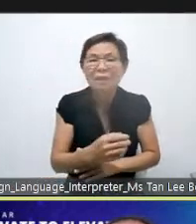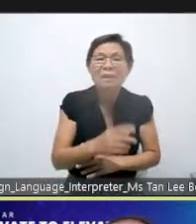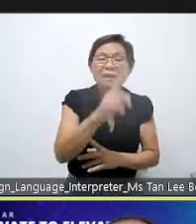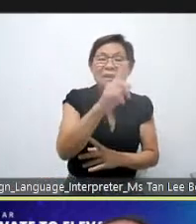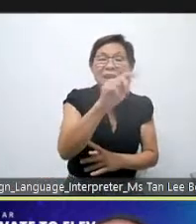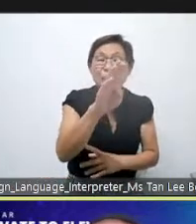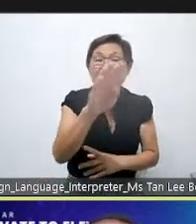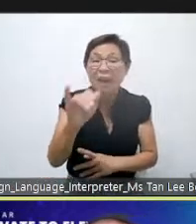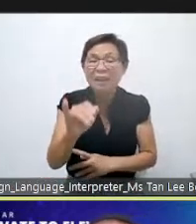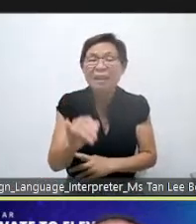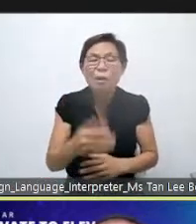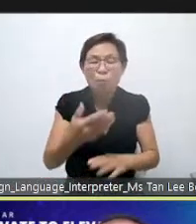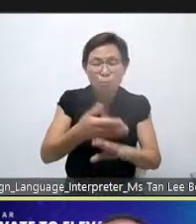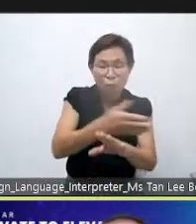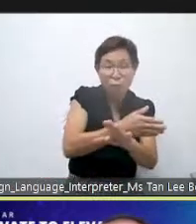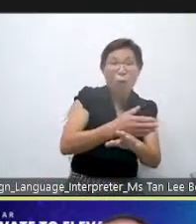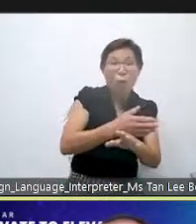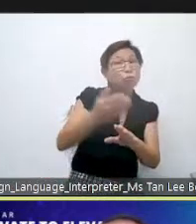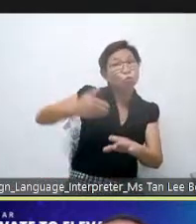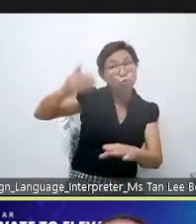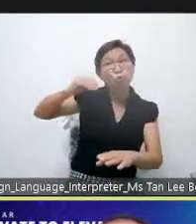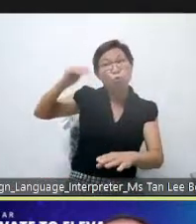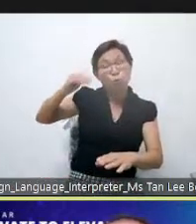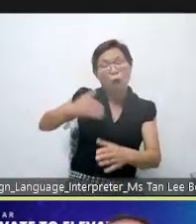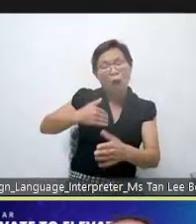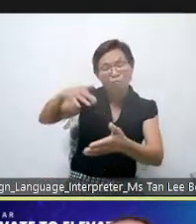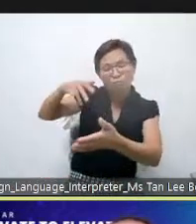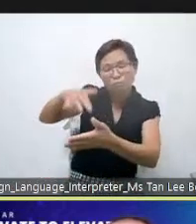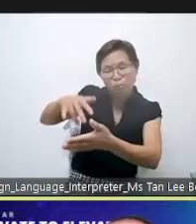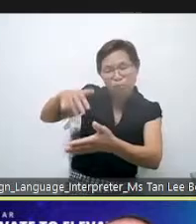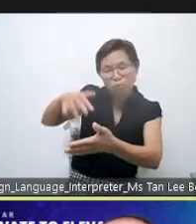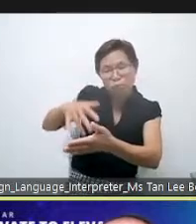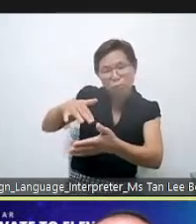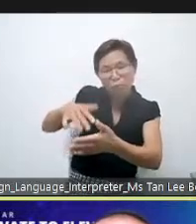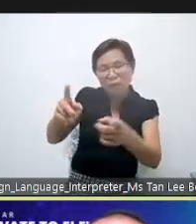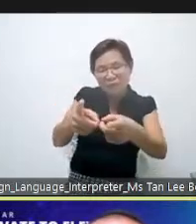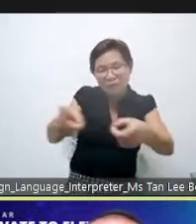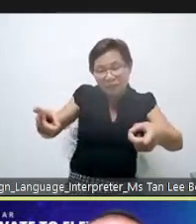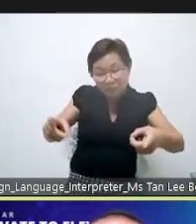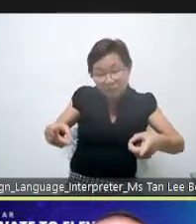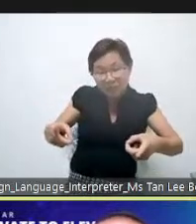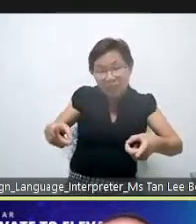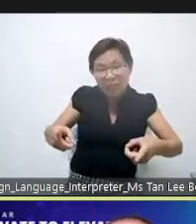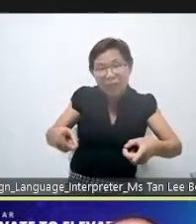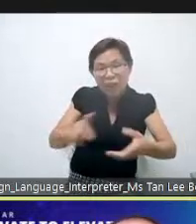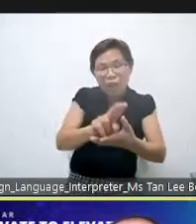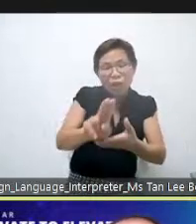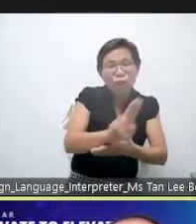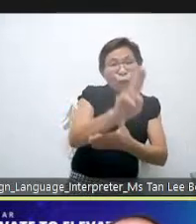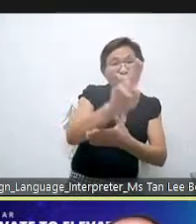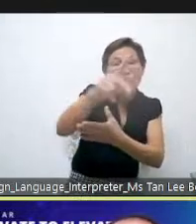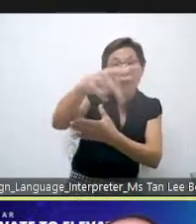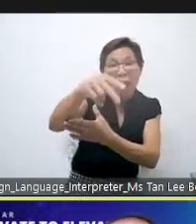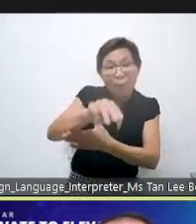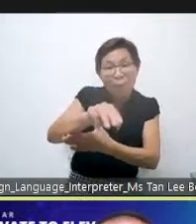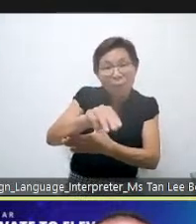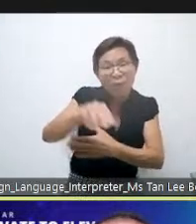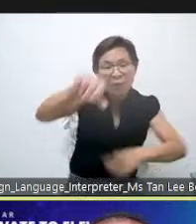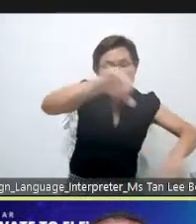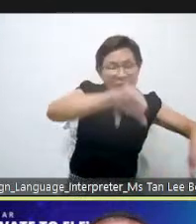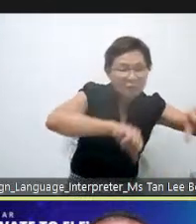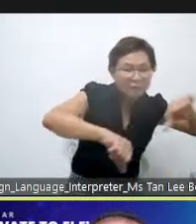Before becoming a teacher, I studied my first degree at University Putra Malaysia in Science